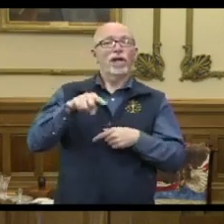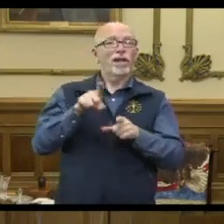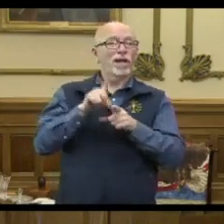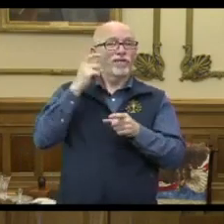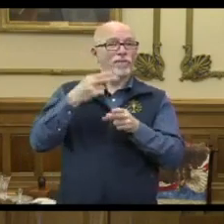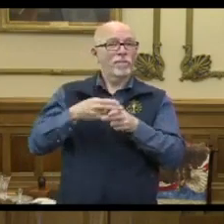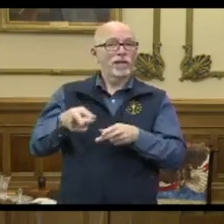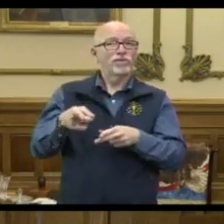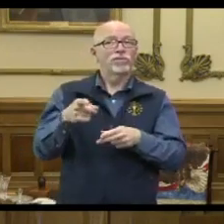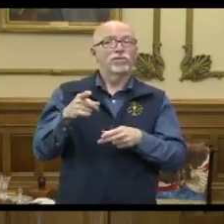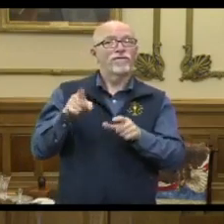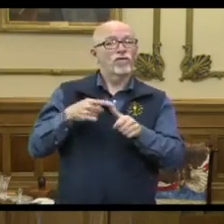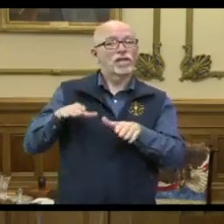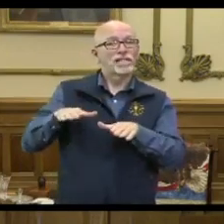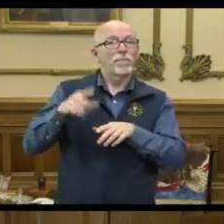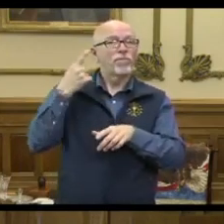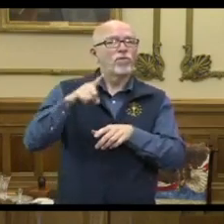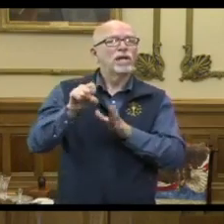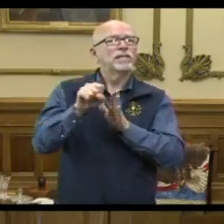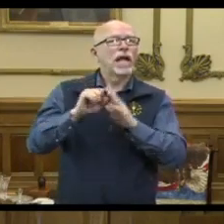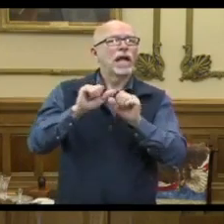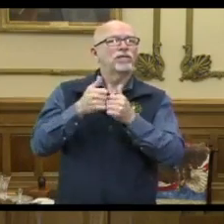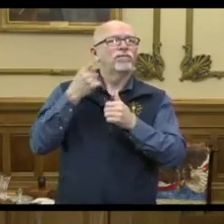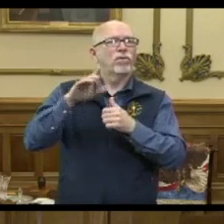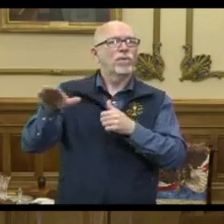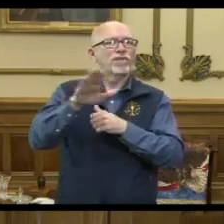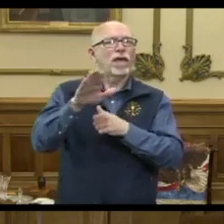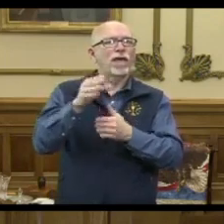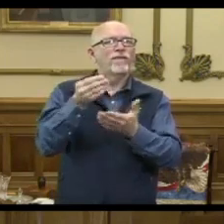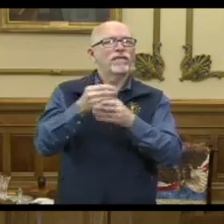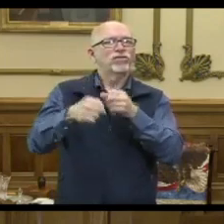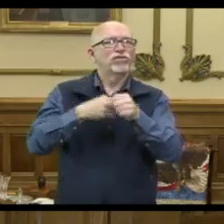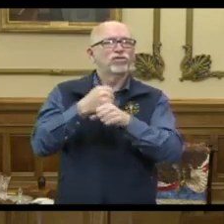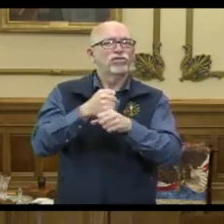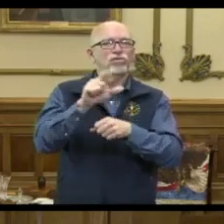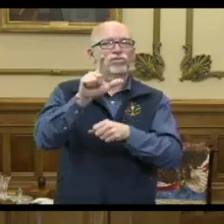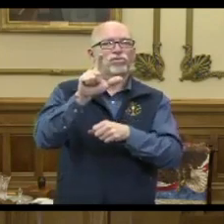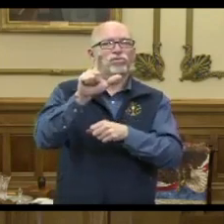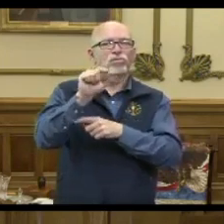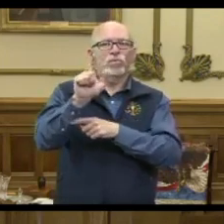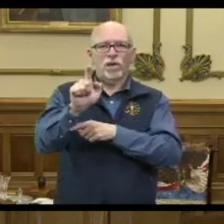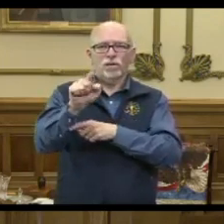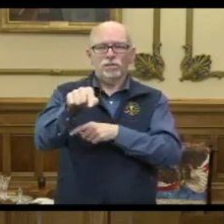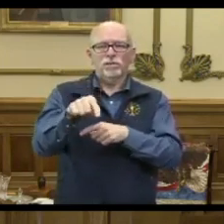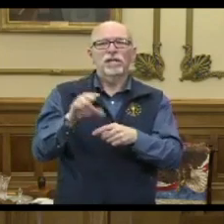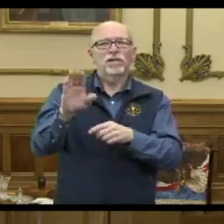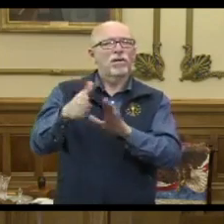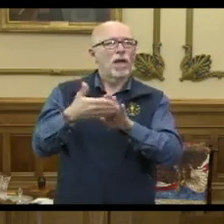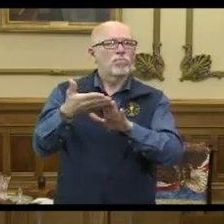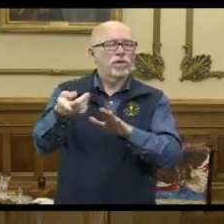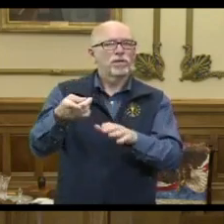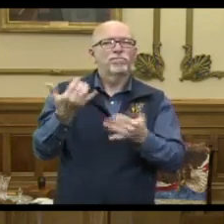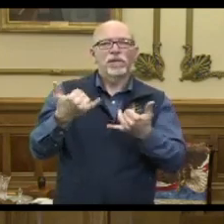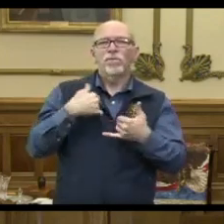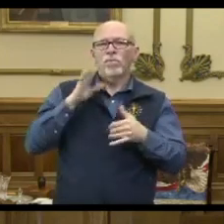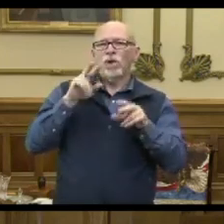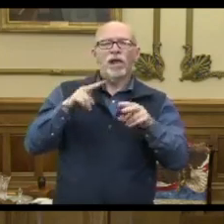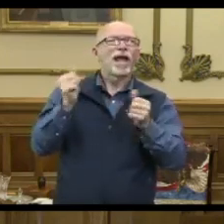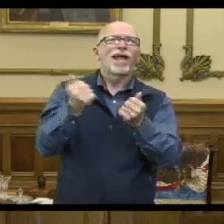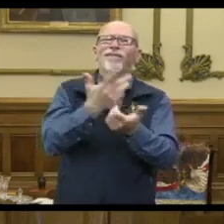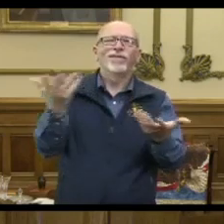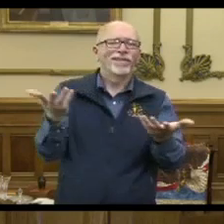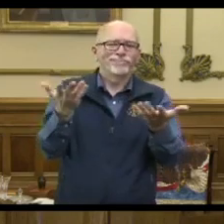was specifically to state agencies for their fiscal year 21 appropriations. We will be looking, this is, again, everything is